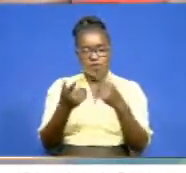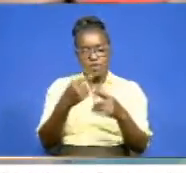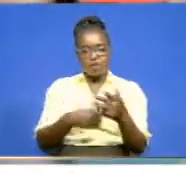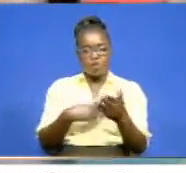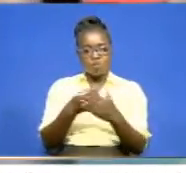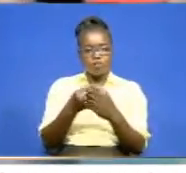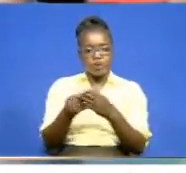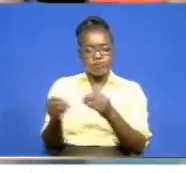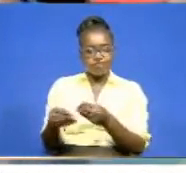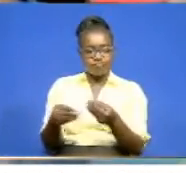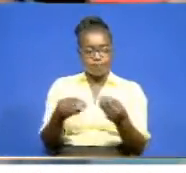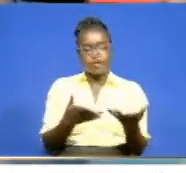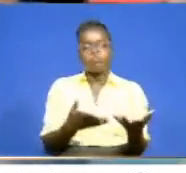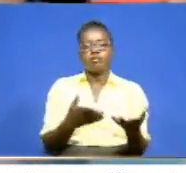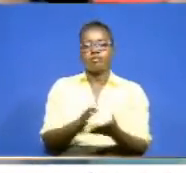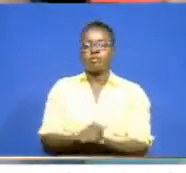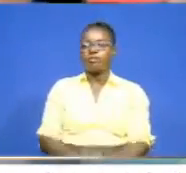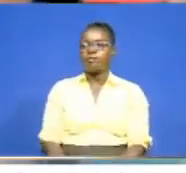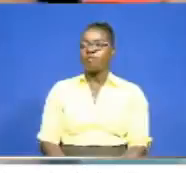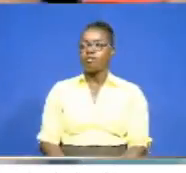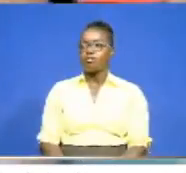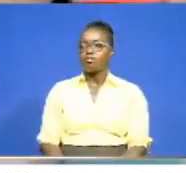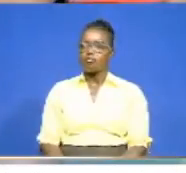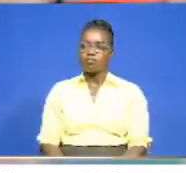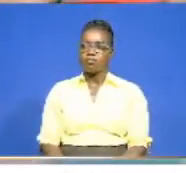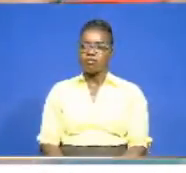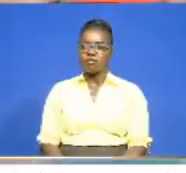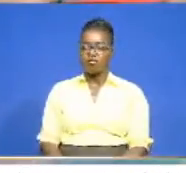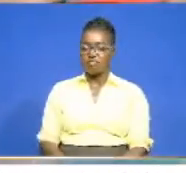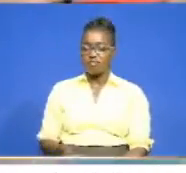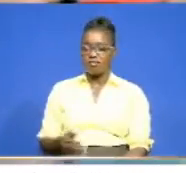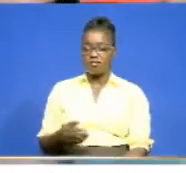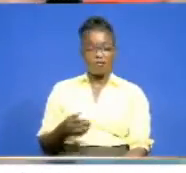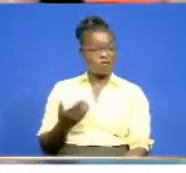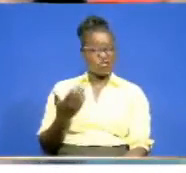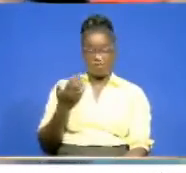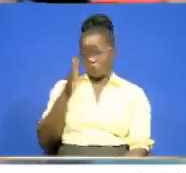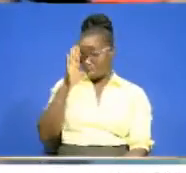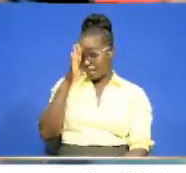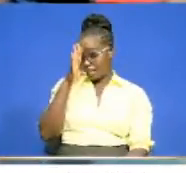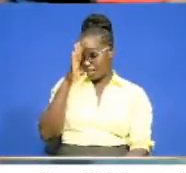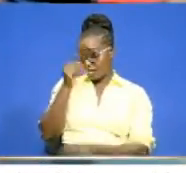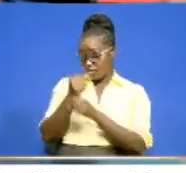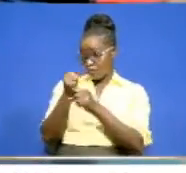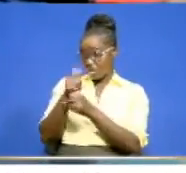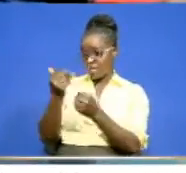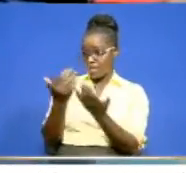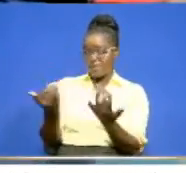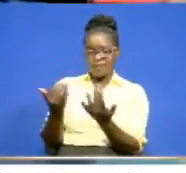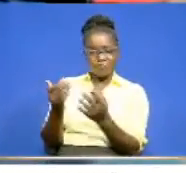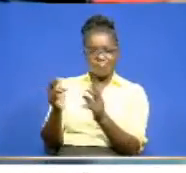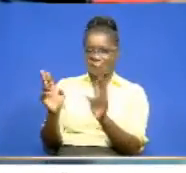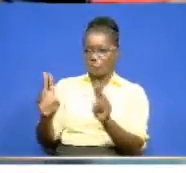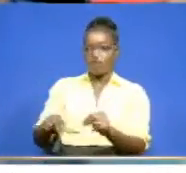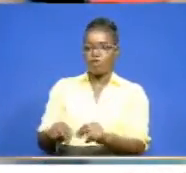money? I don't think the federation can do anything. Mm-hmm. It's our government.